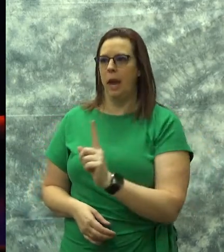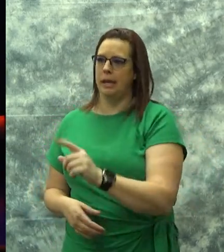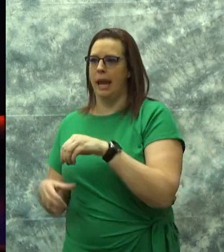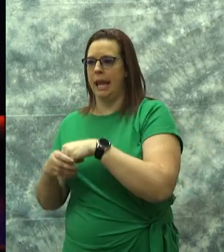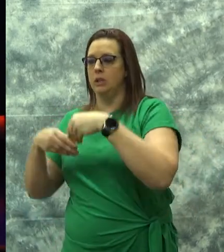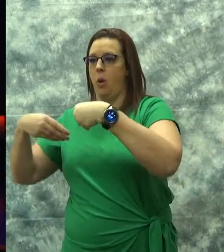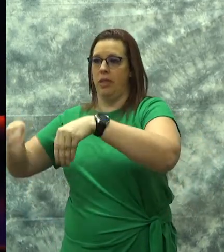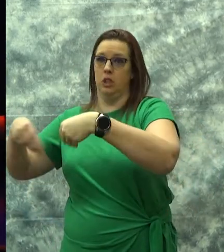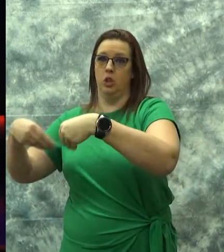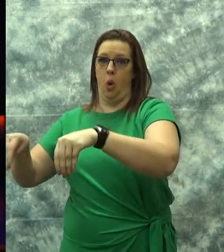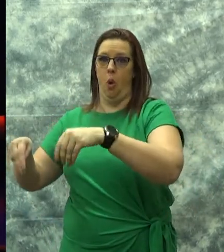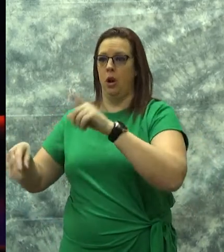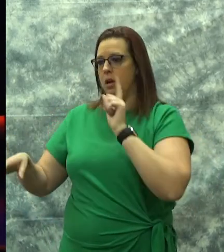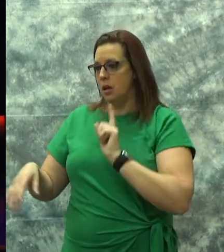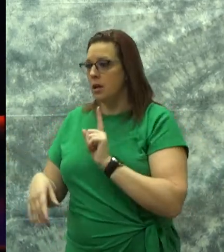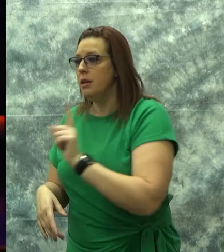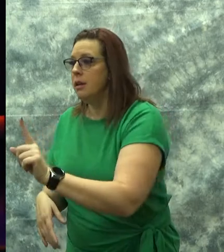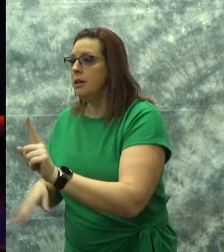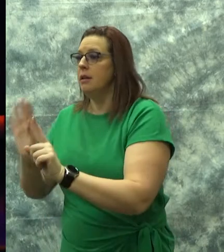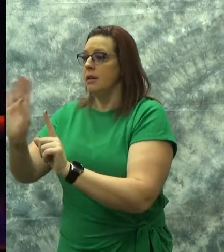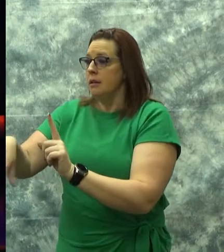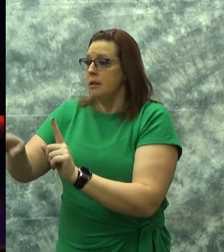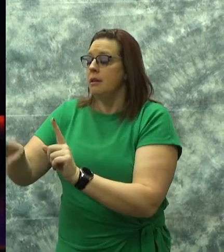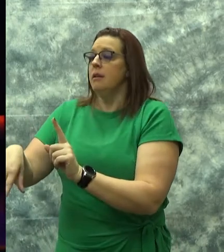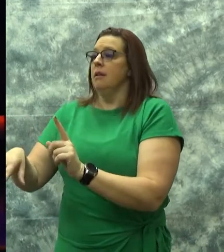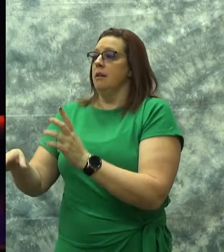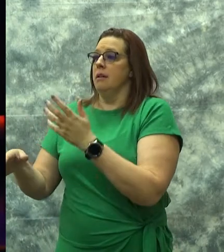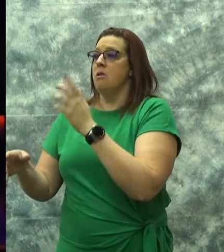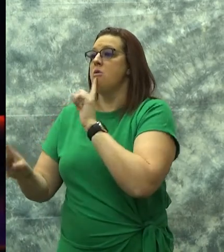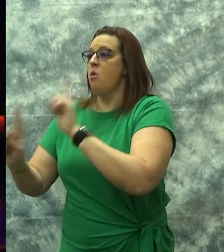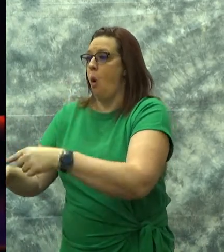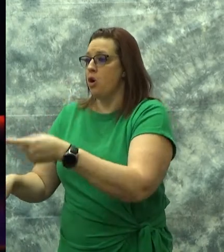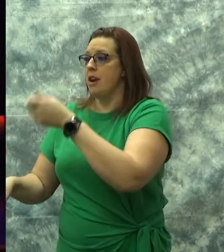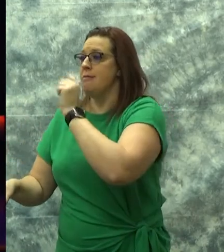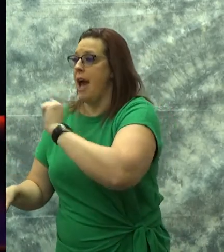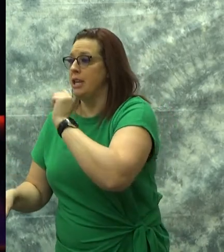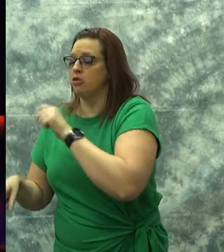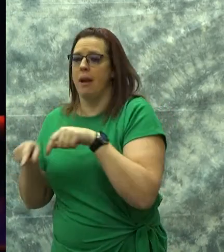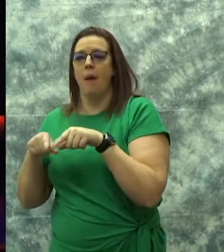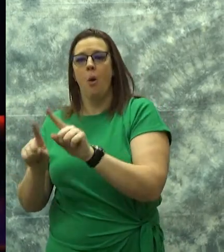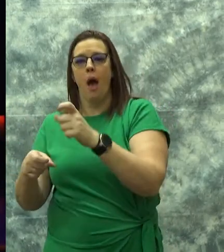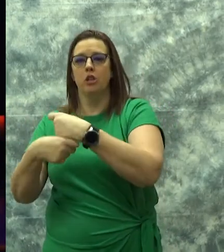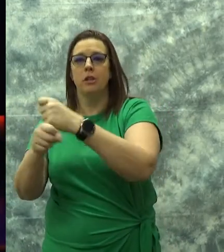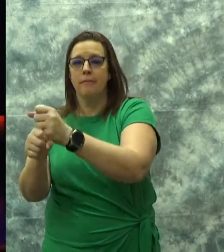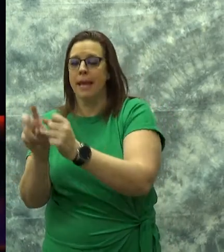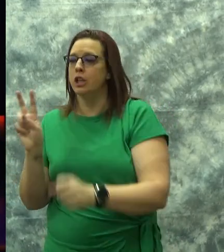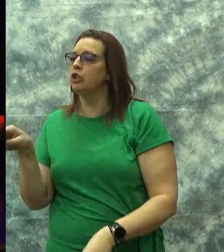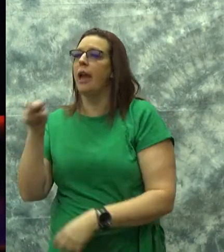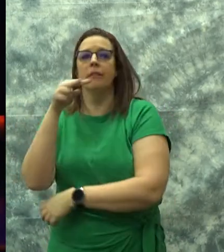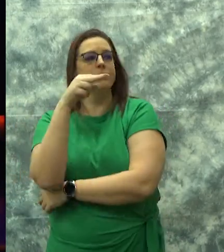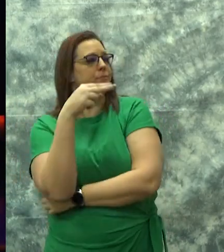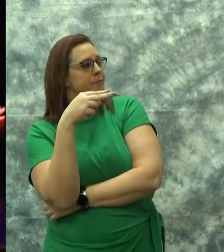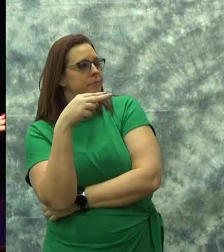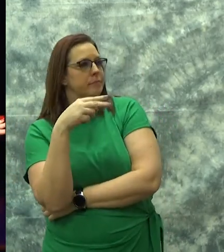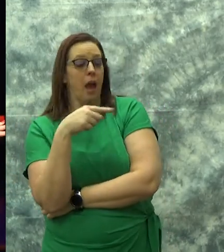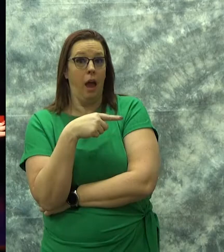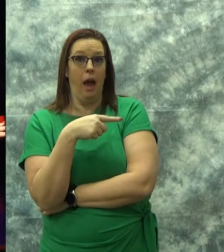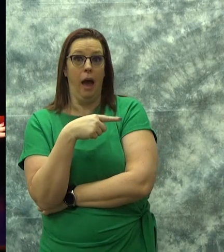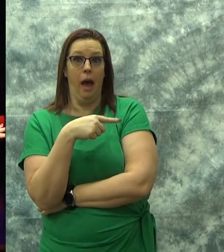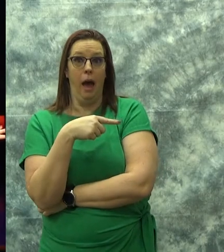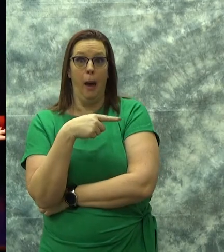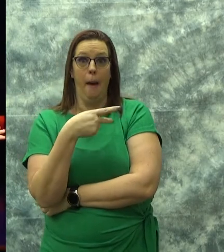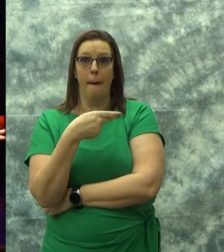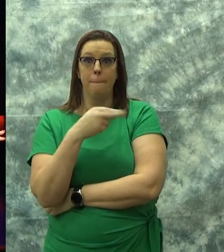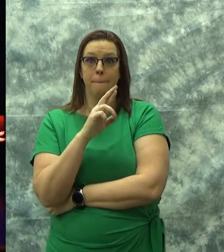into the ice cream store, went right up to the counter, ordered her ice cream, and while the person behind the counter was making it, she looked around, and over in the